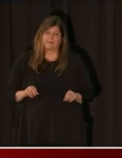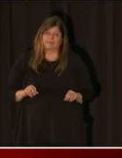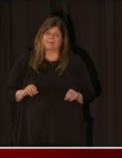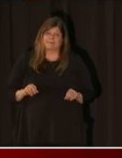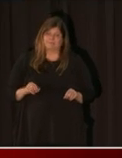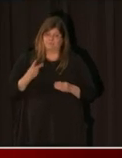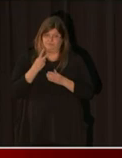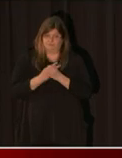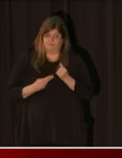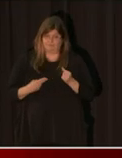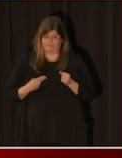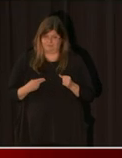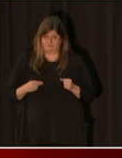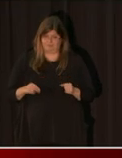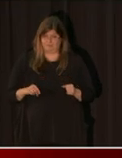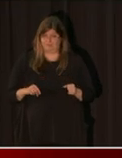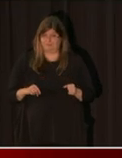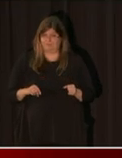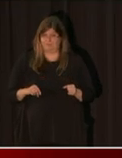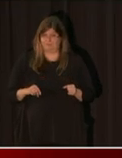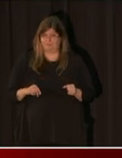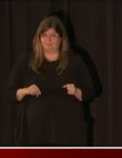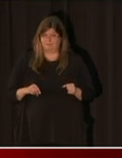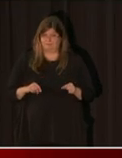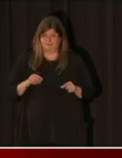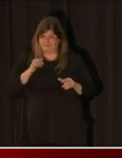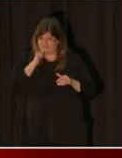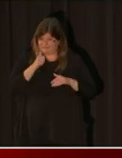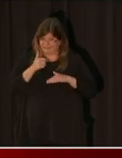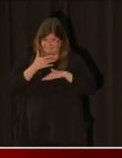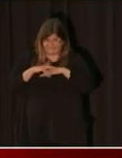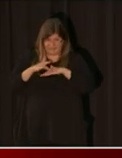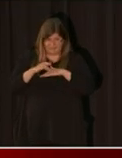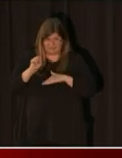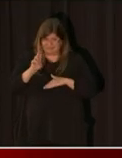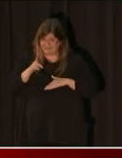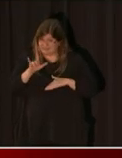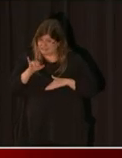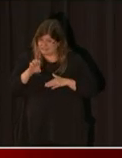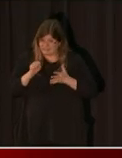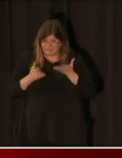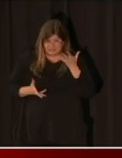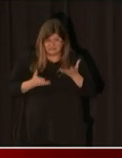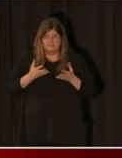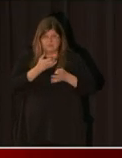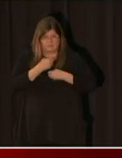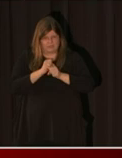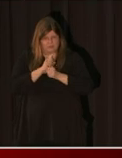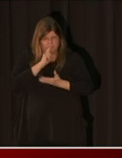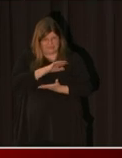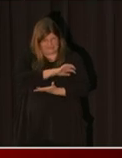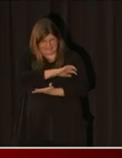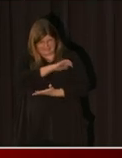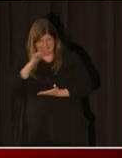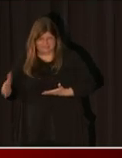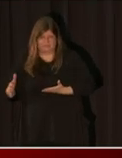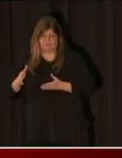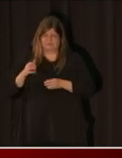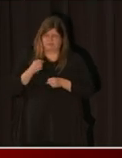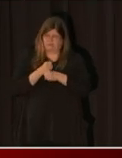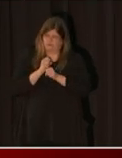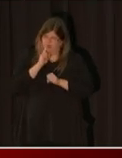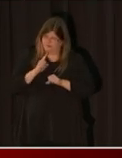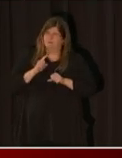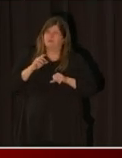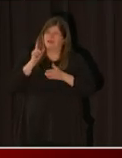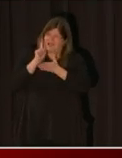both the availability of supplies and making sure that they stay available over the course of the weeks and months when we're in this very unique